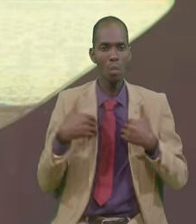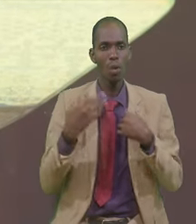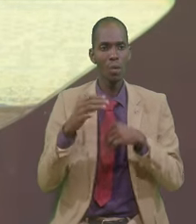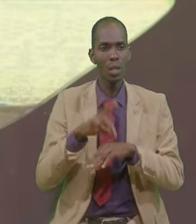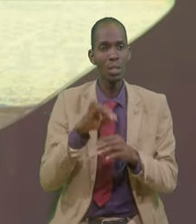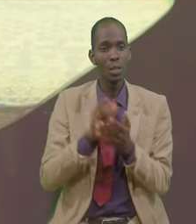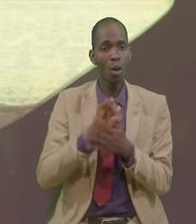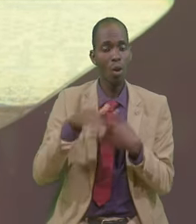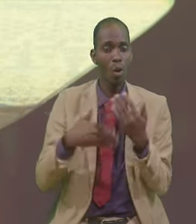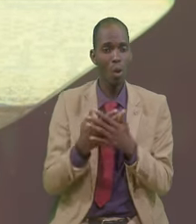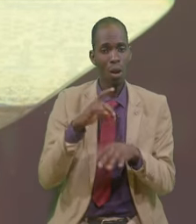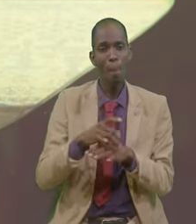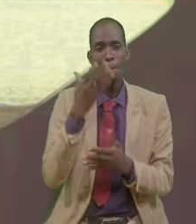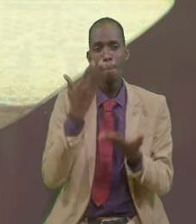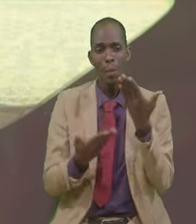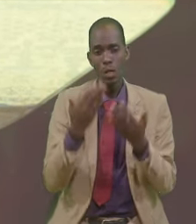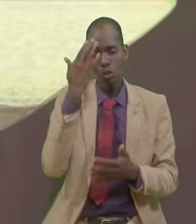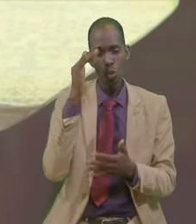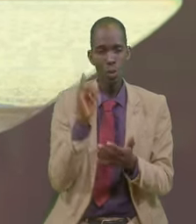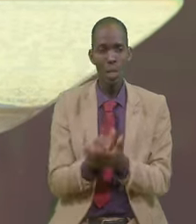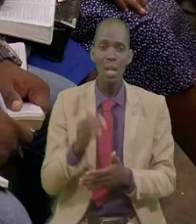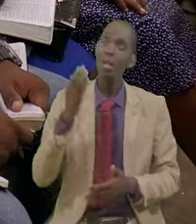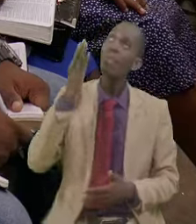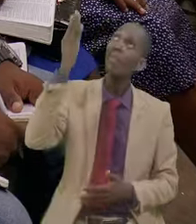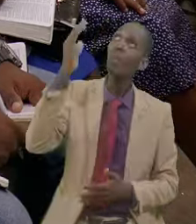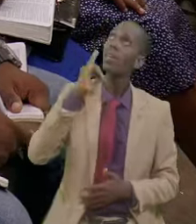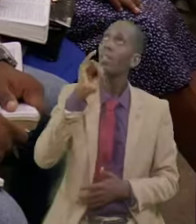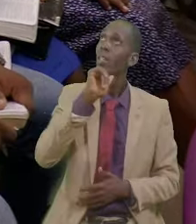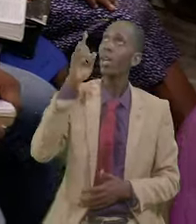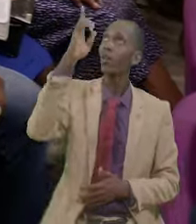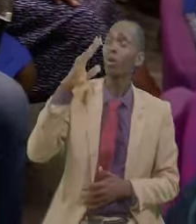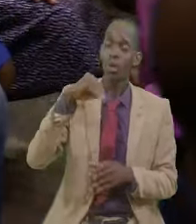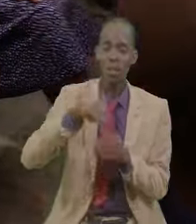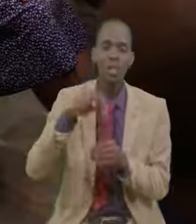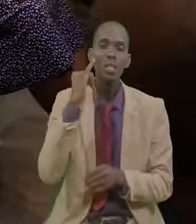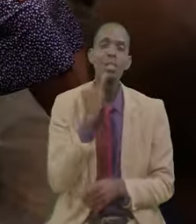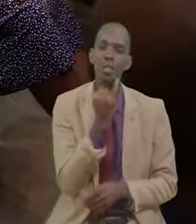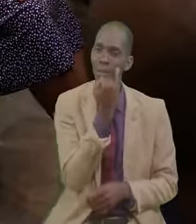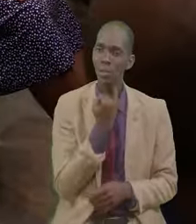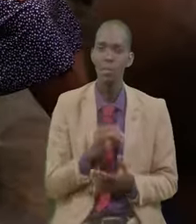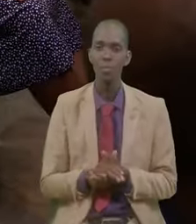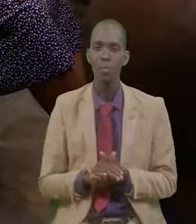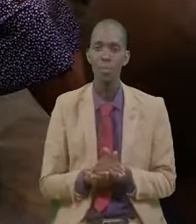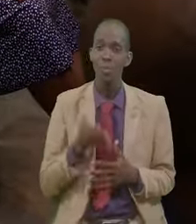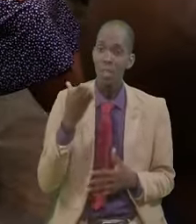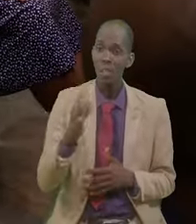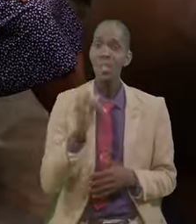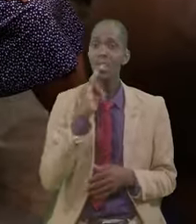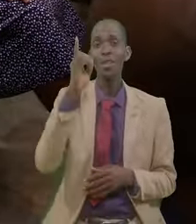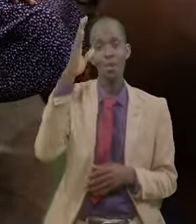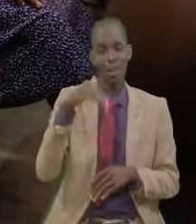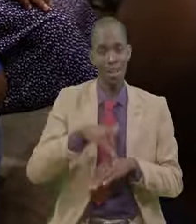the earth may know that there is a God in Israel. That's God at Bagada.